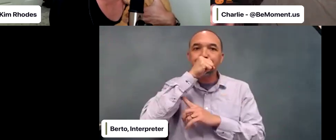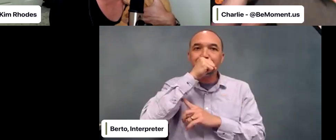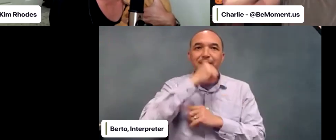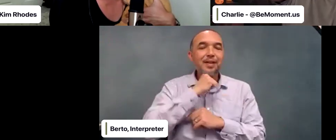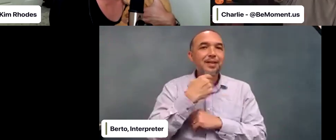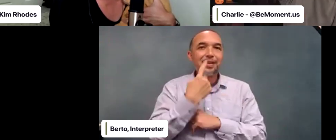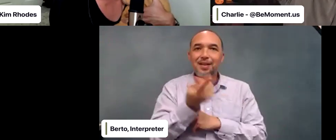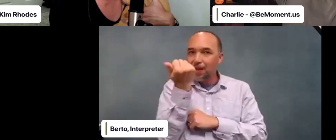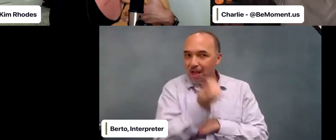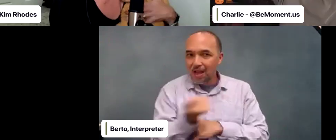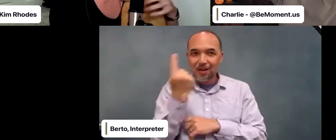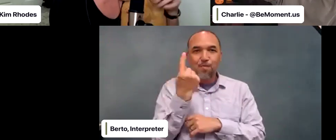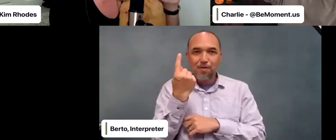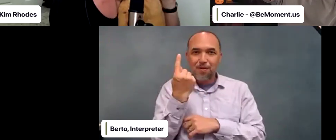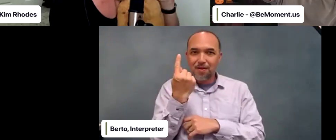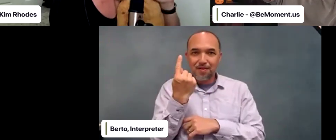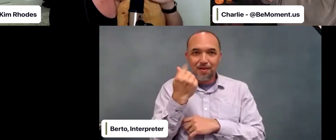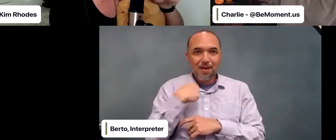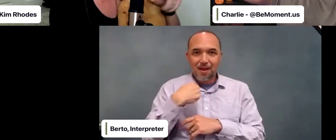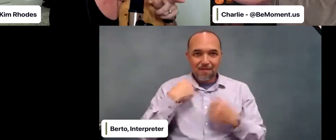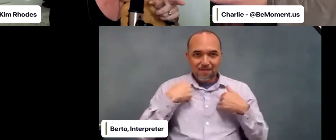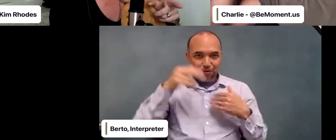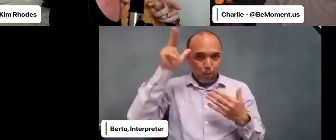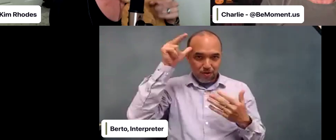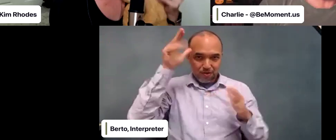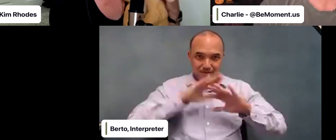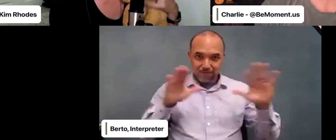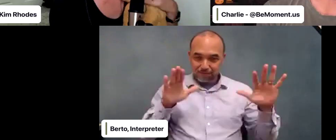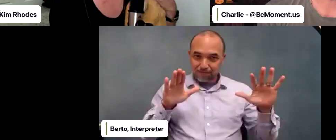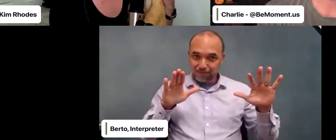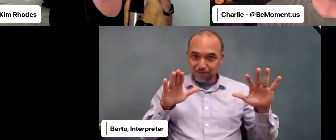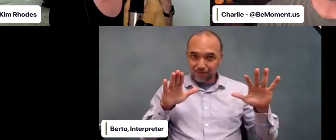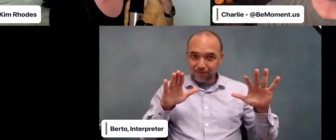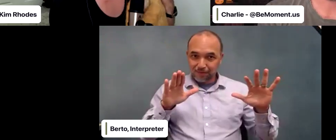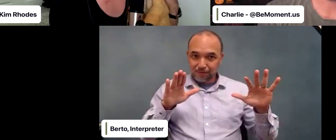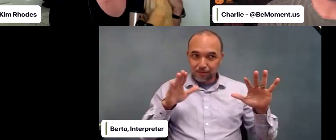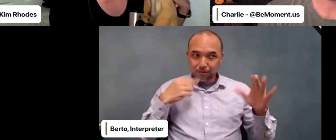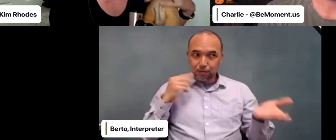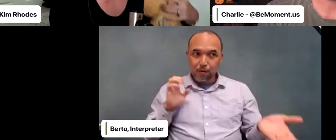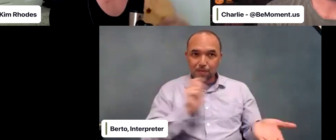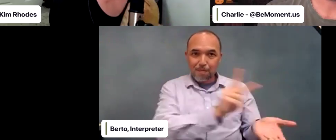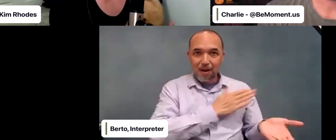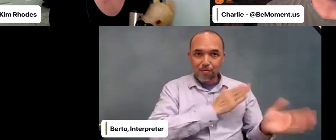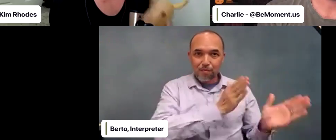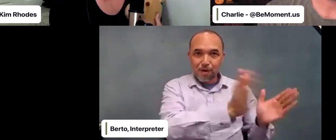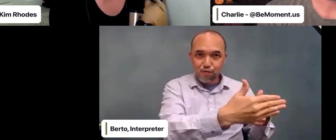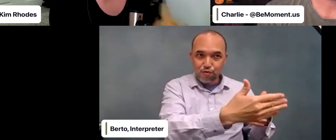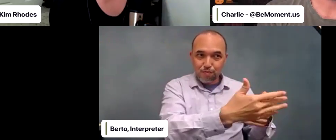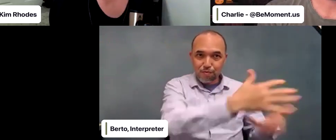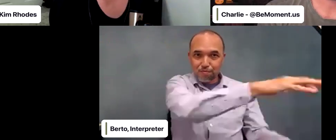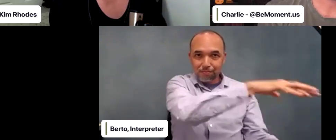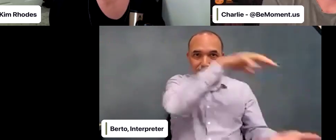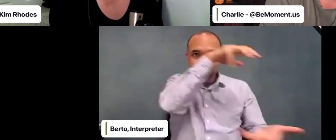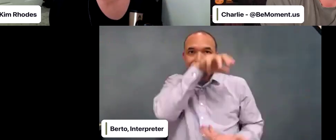in college? So I went back to my room to get Hercules, because, like, I'll be damned